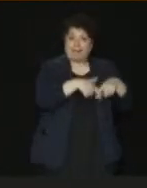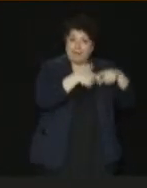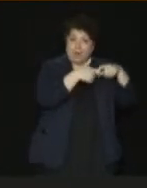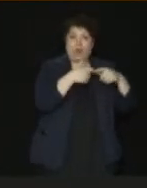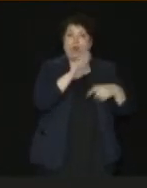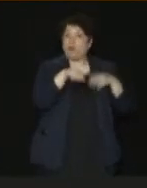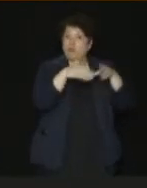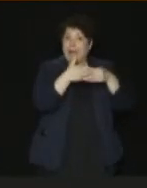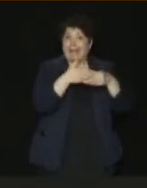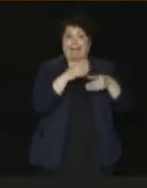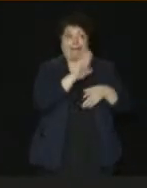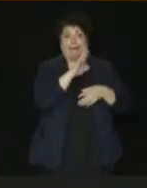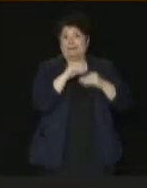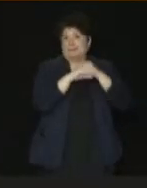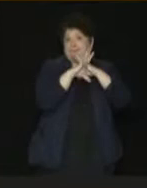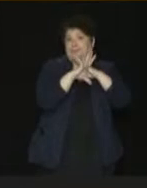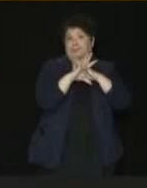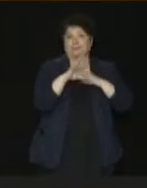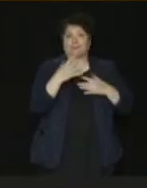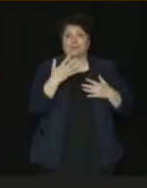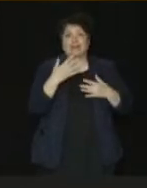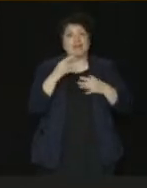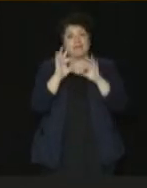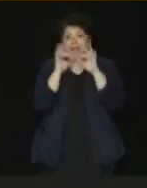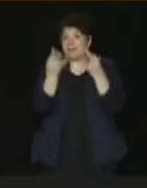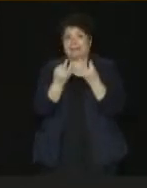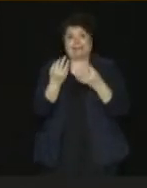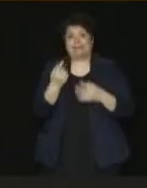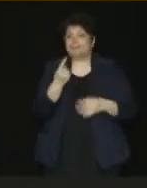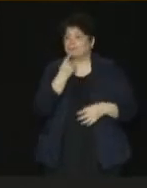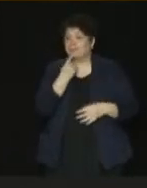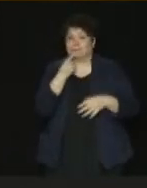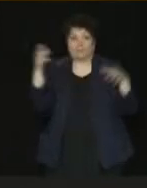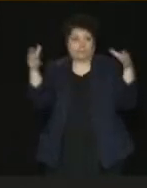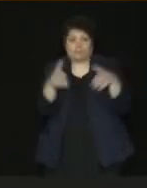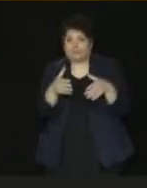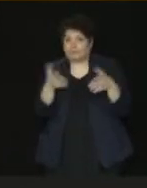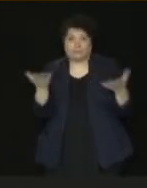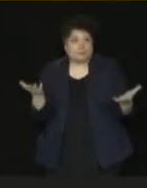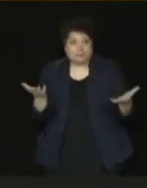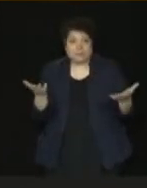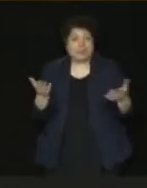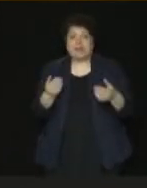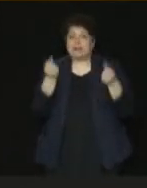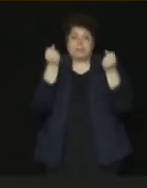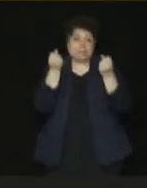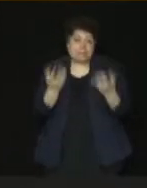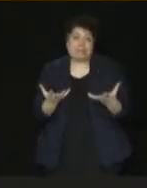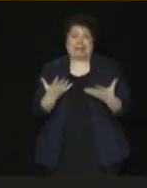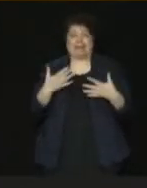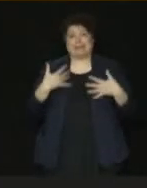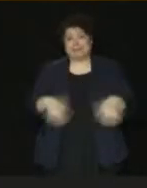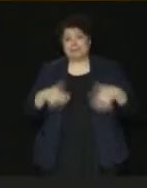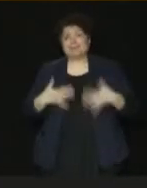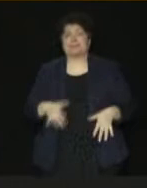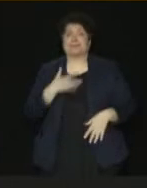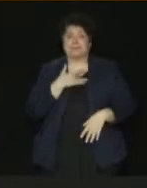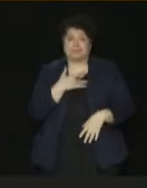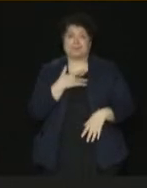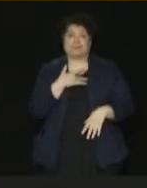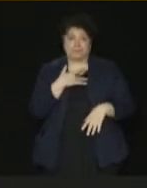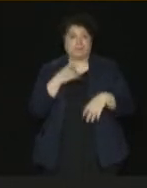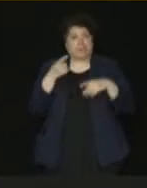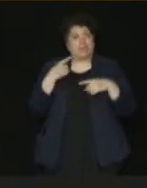Zoom, families not being able to get together. There have been really difficult and heartbreaking moments through this pandemic.